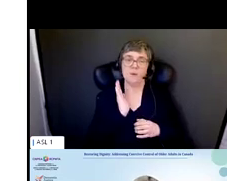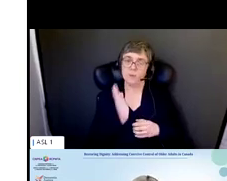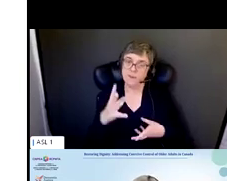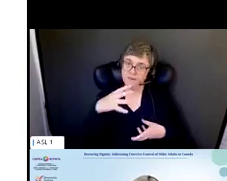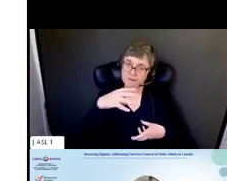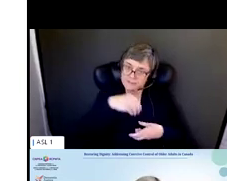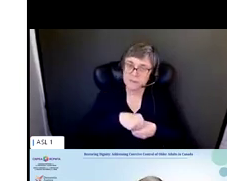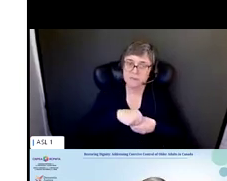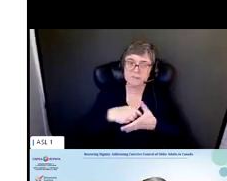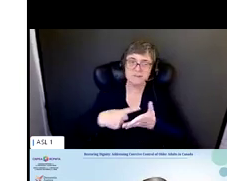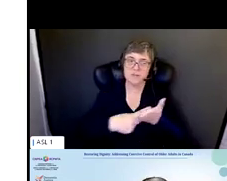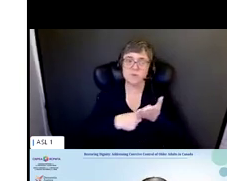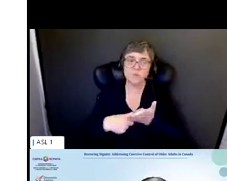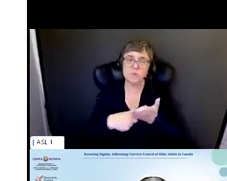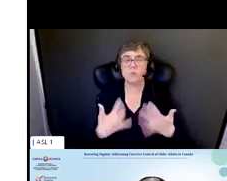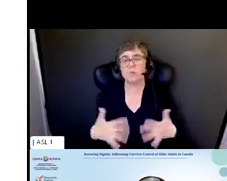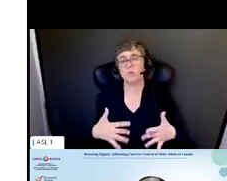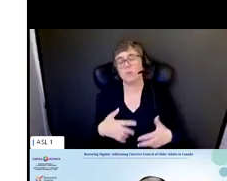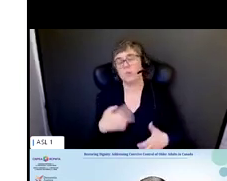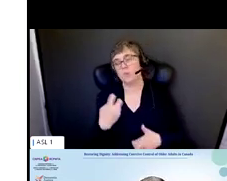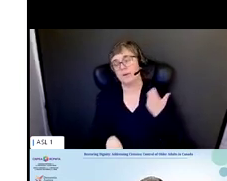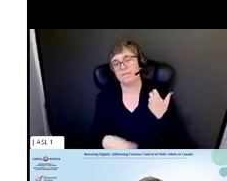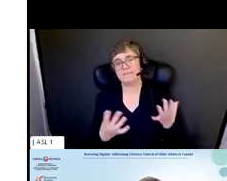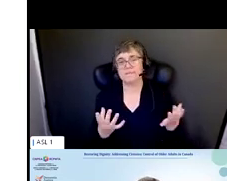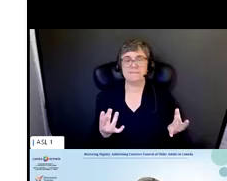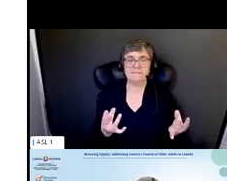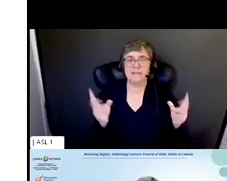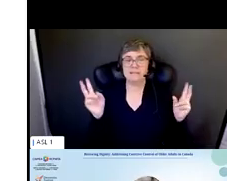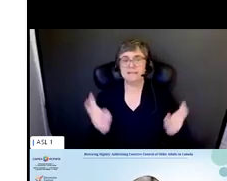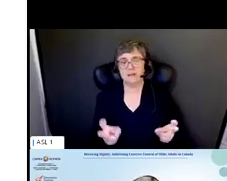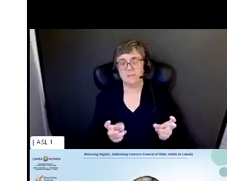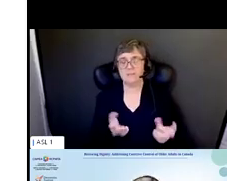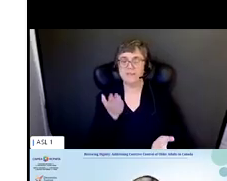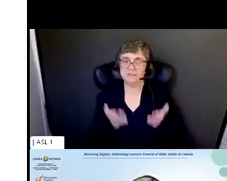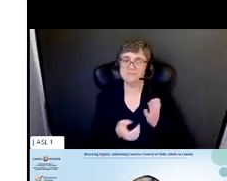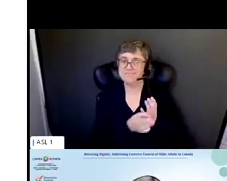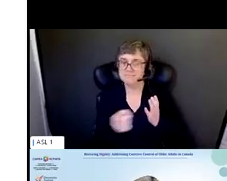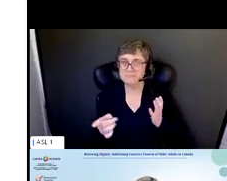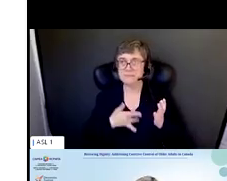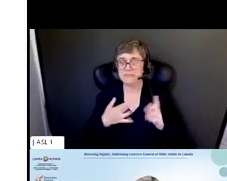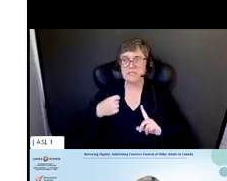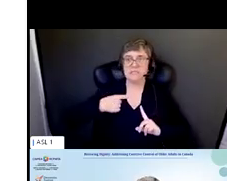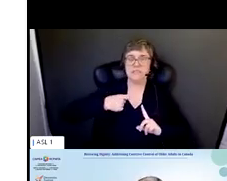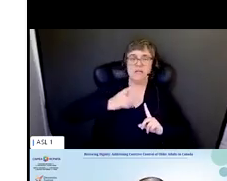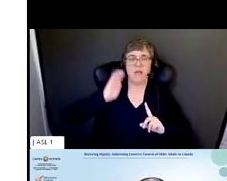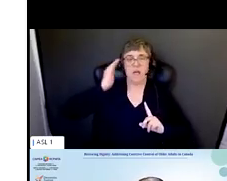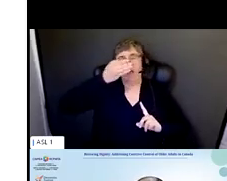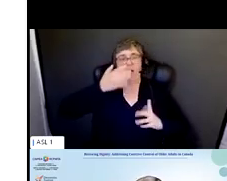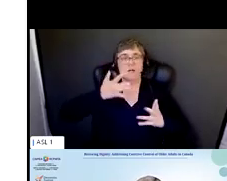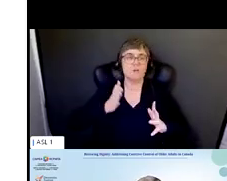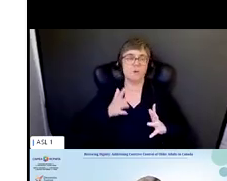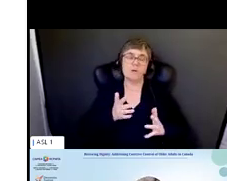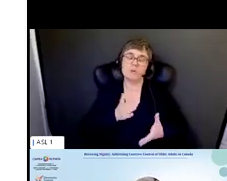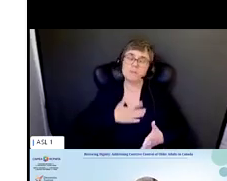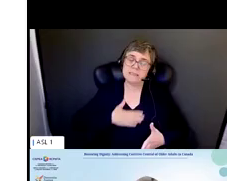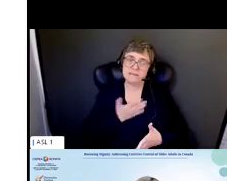really difficult topics. It can be quite triggering for some. So we always encourage you to prioritize your well-being.